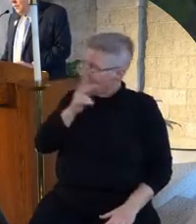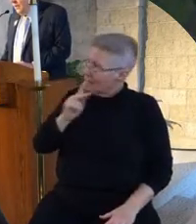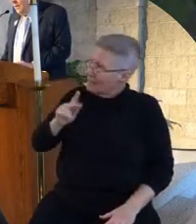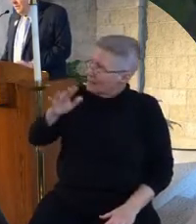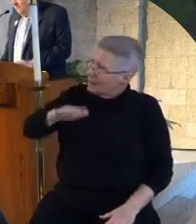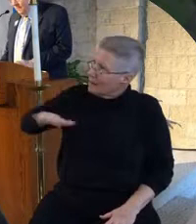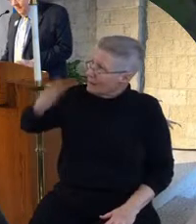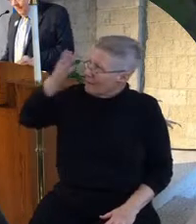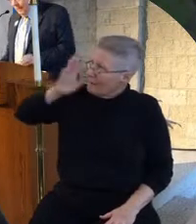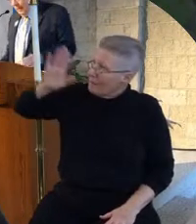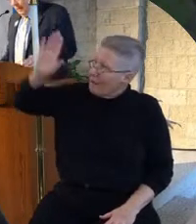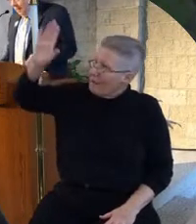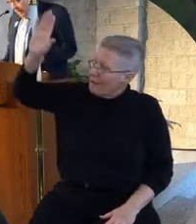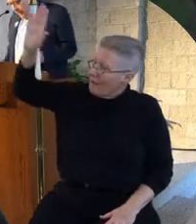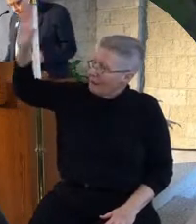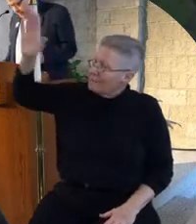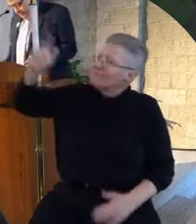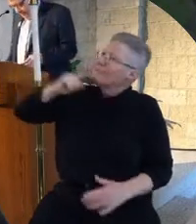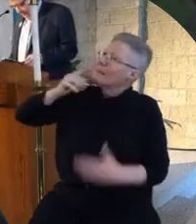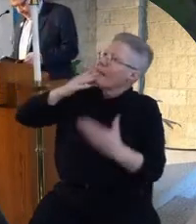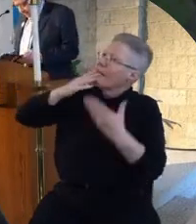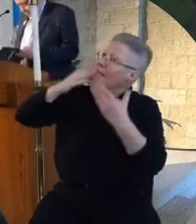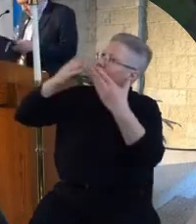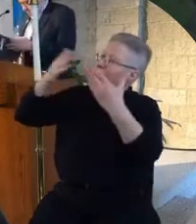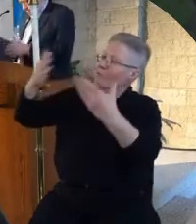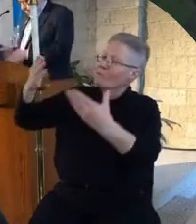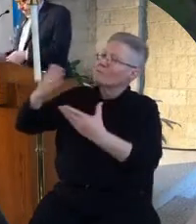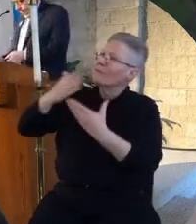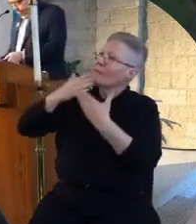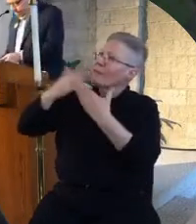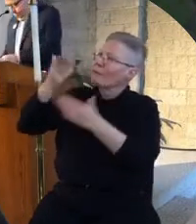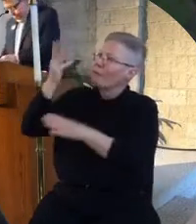you, God. Amen.